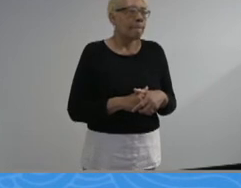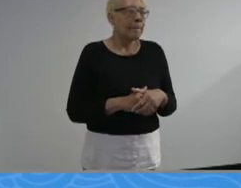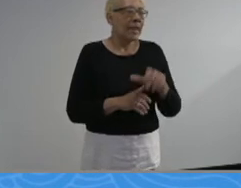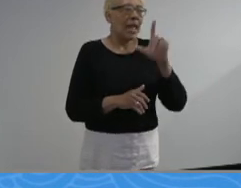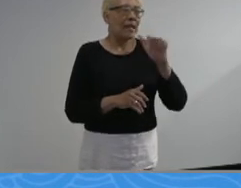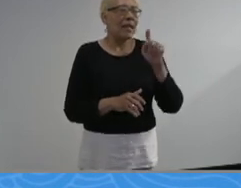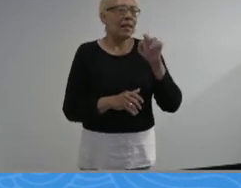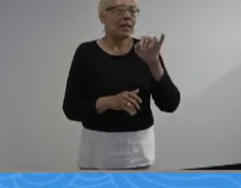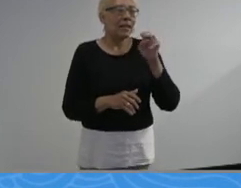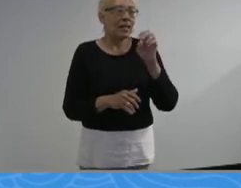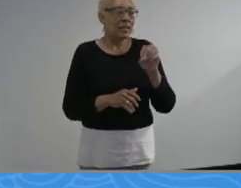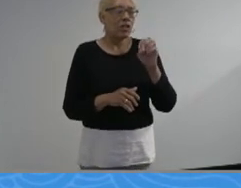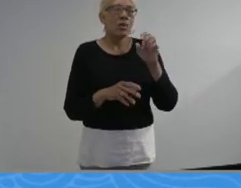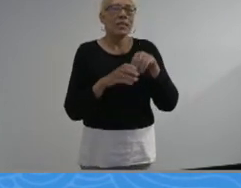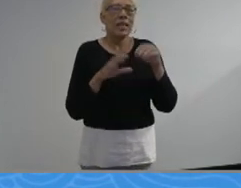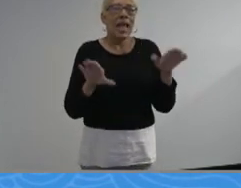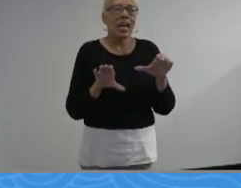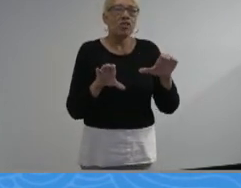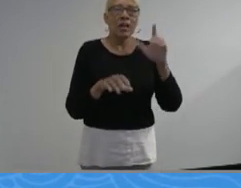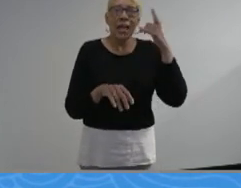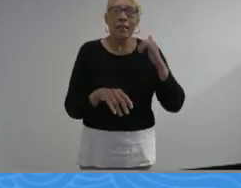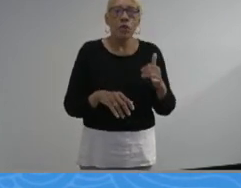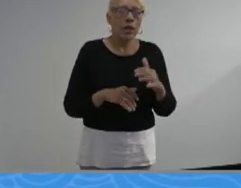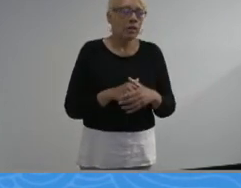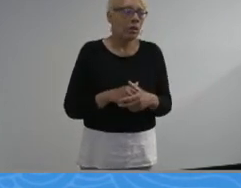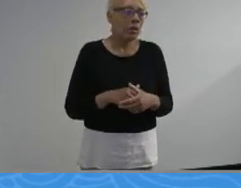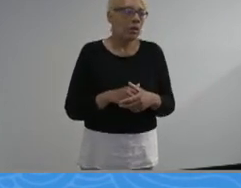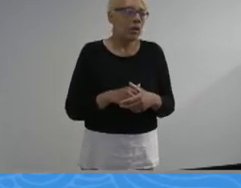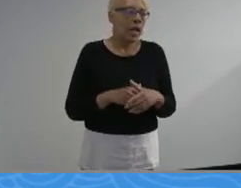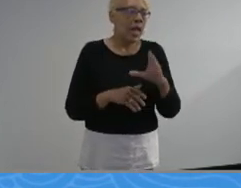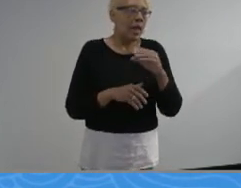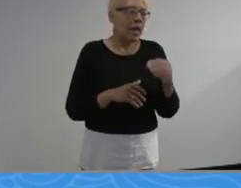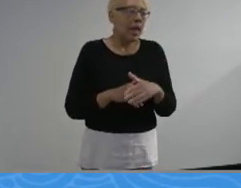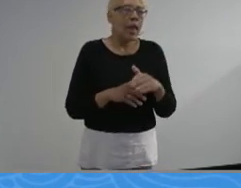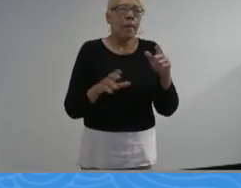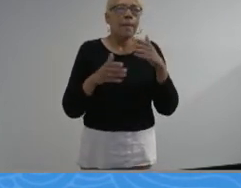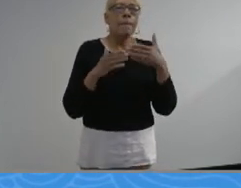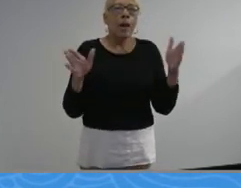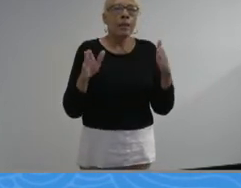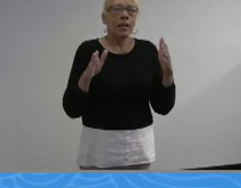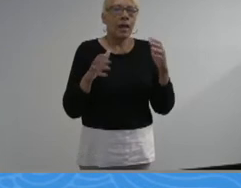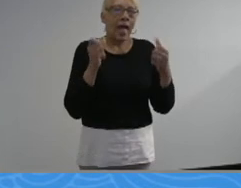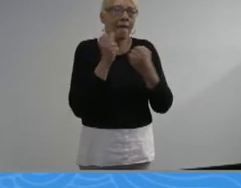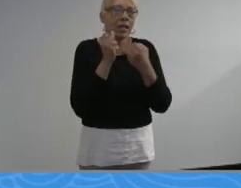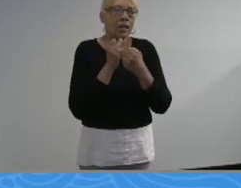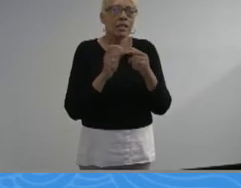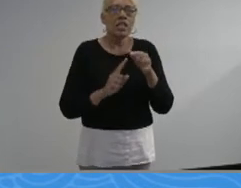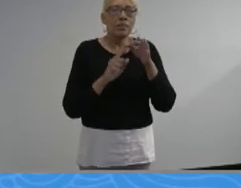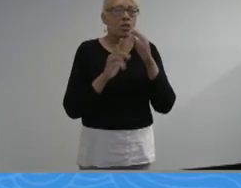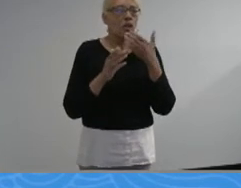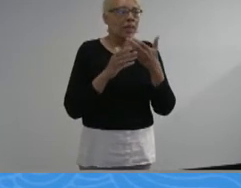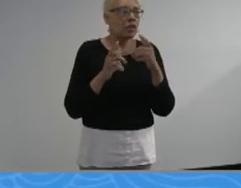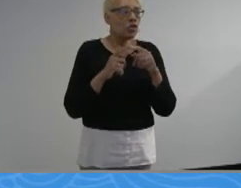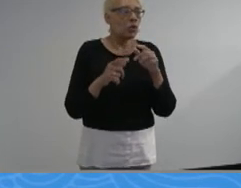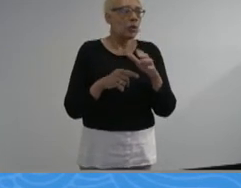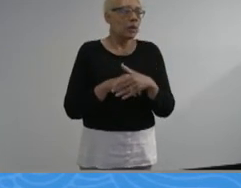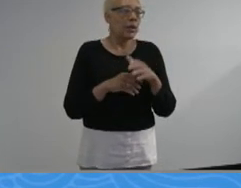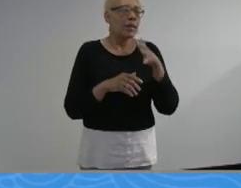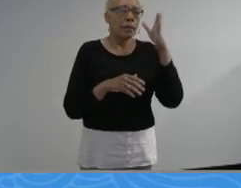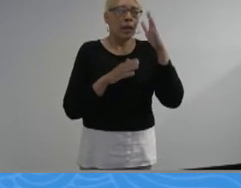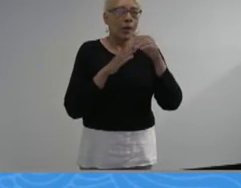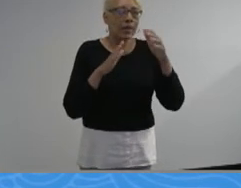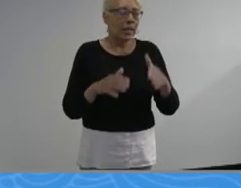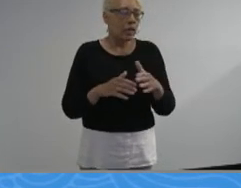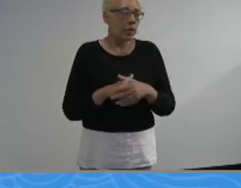Latinos in Action California, Parent Organization Network, and Public Advocates. A very special thank you goes to our parent leaders,